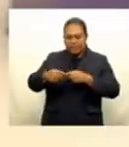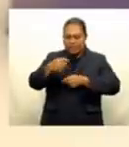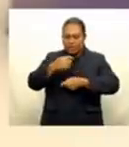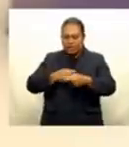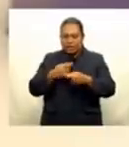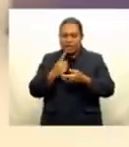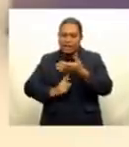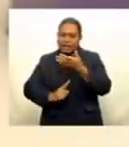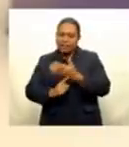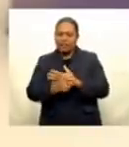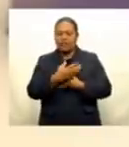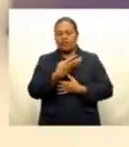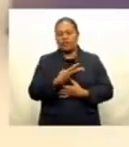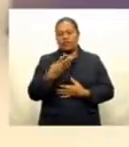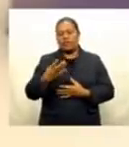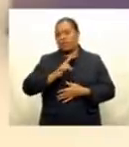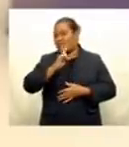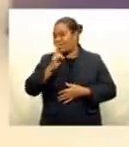valued at around